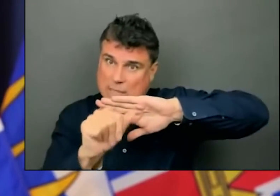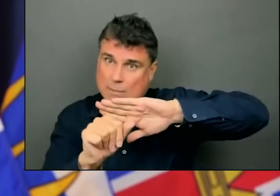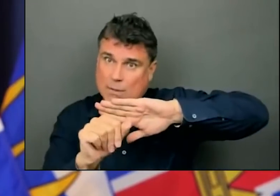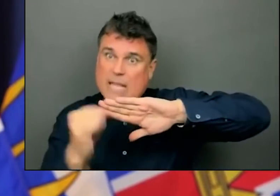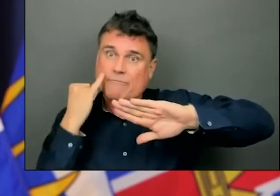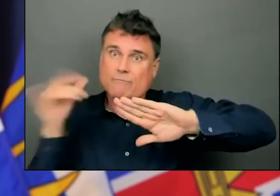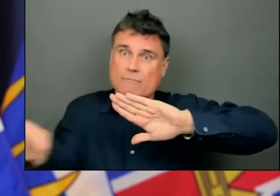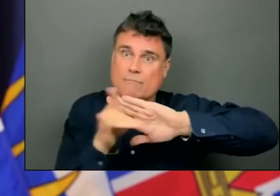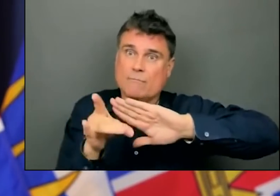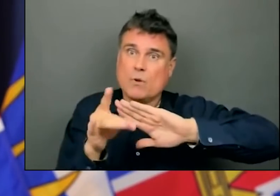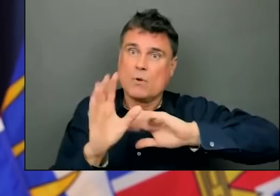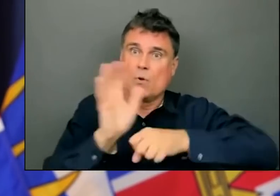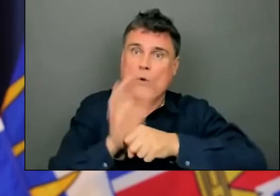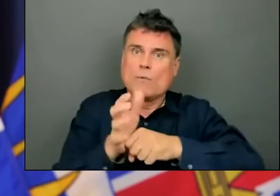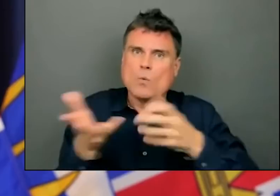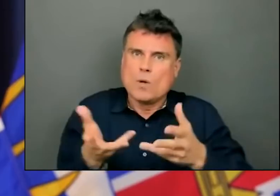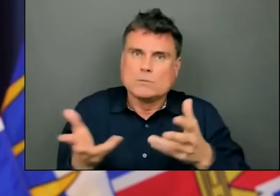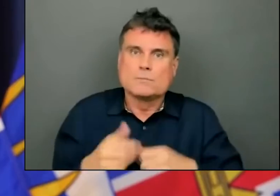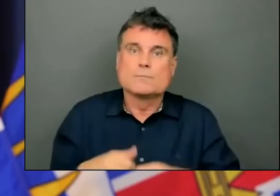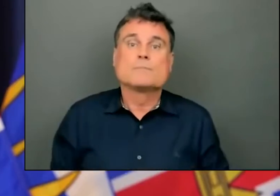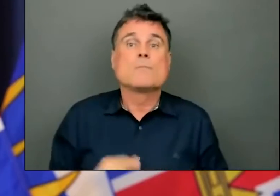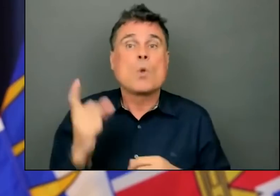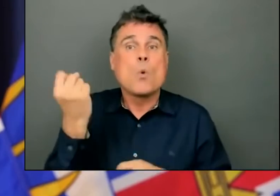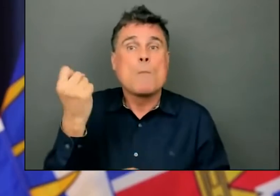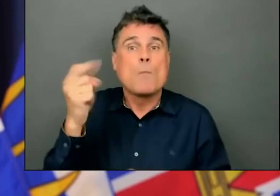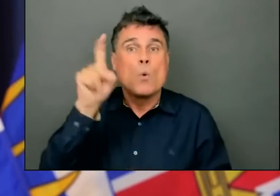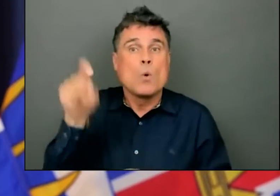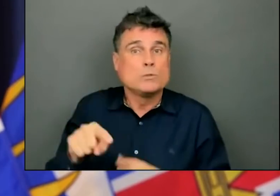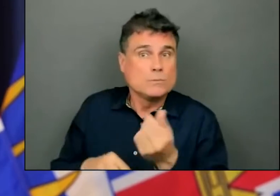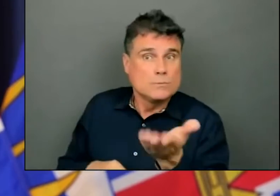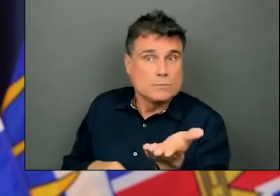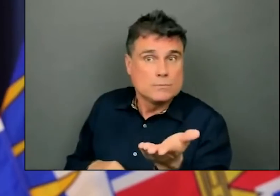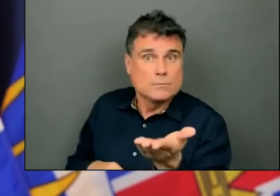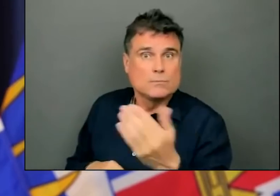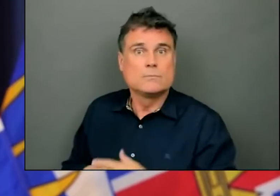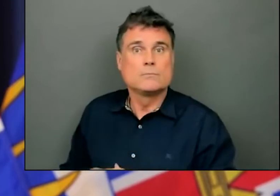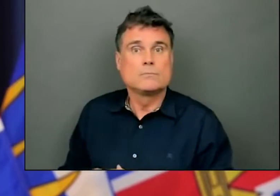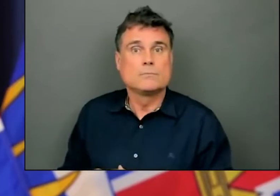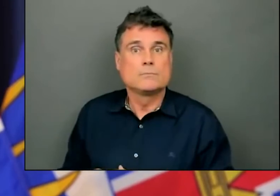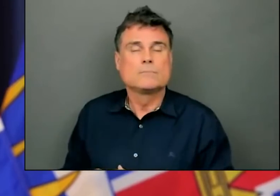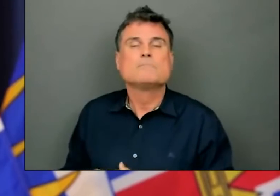We have time for one more question today. We'll go to Karen Larson, CBC.